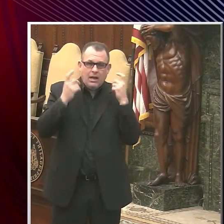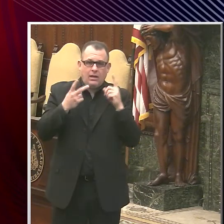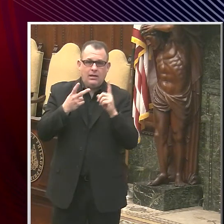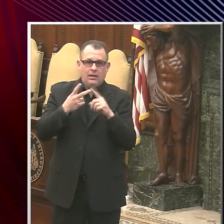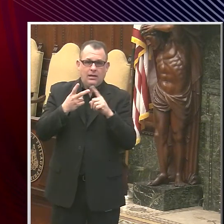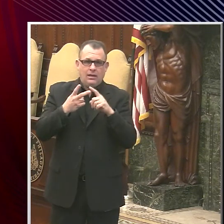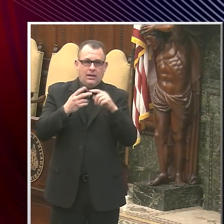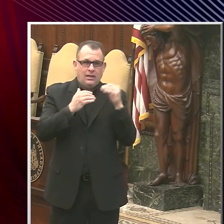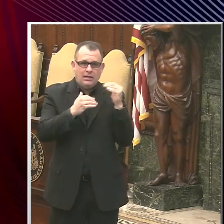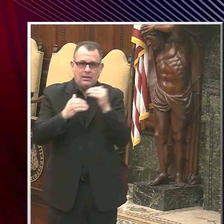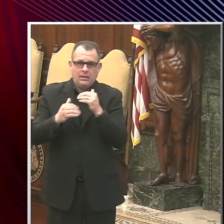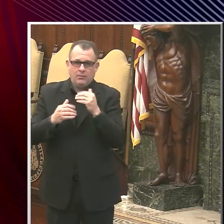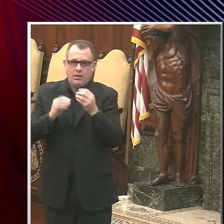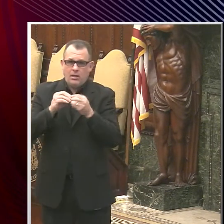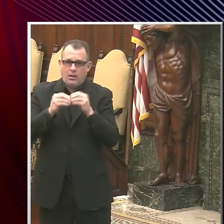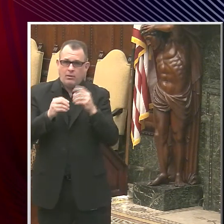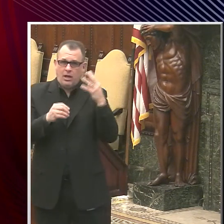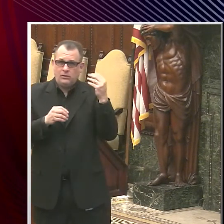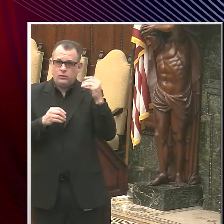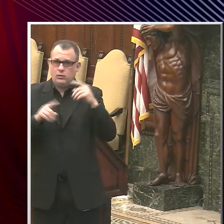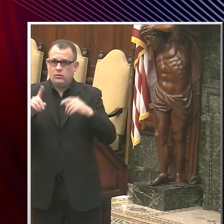on attendance, for instance?